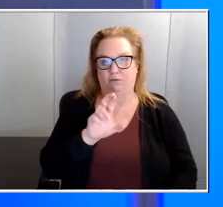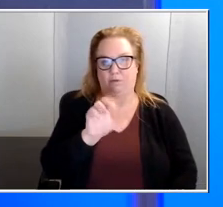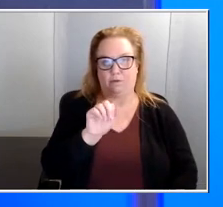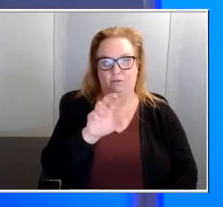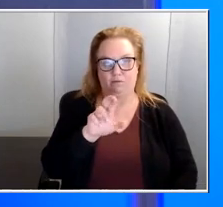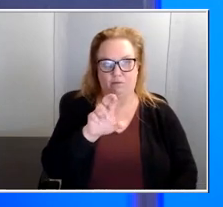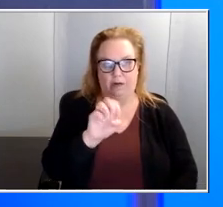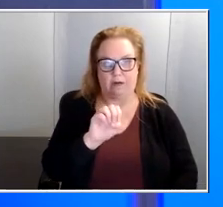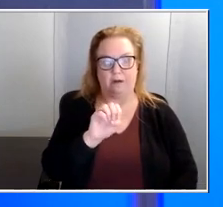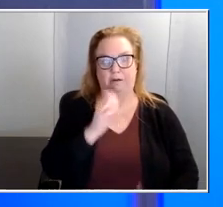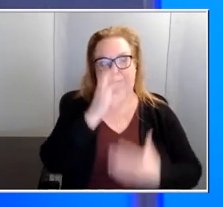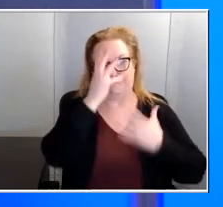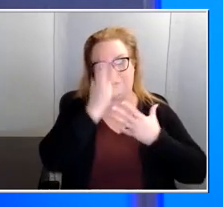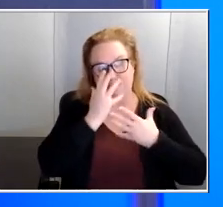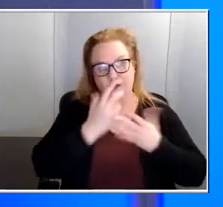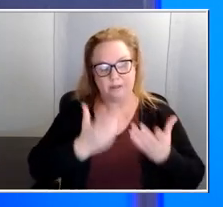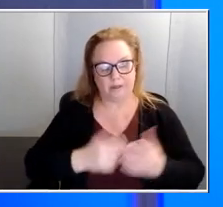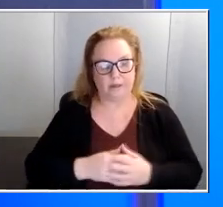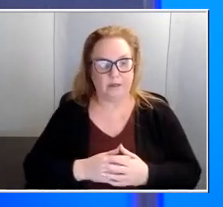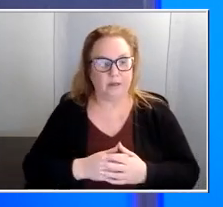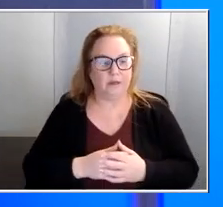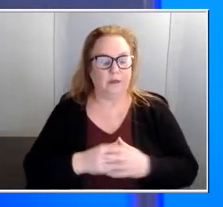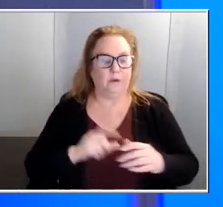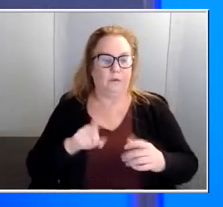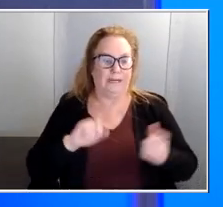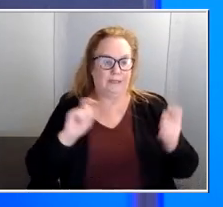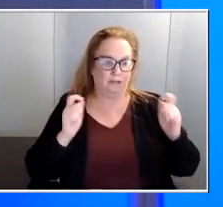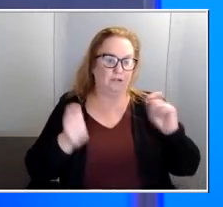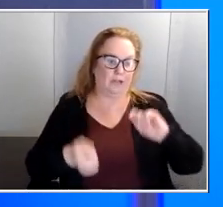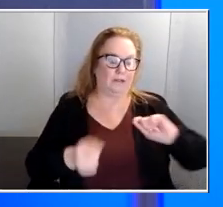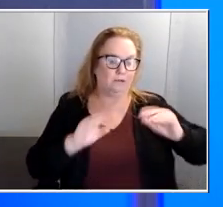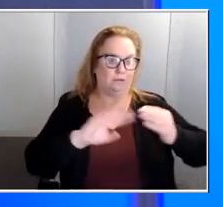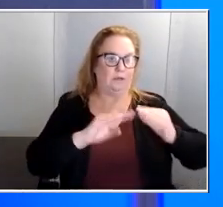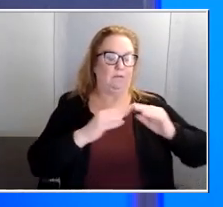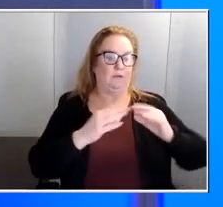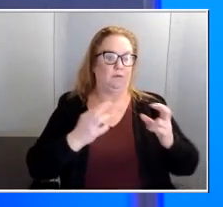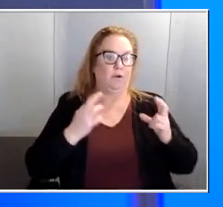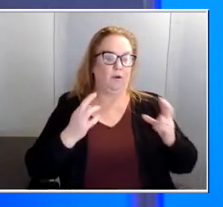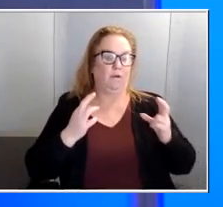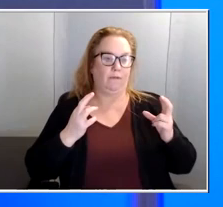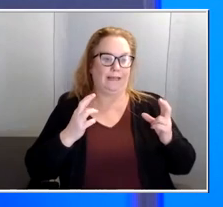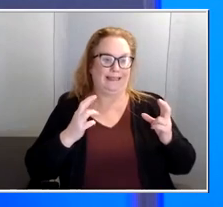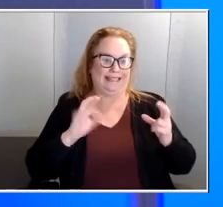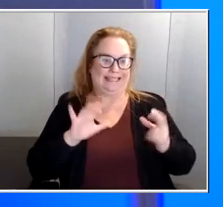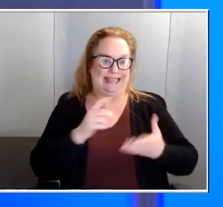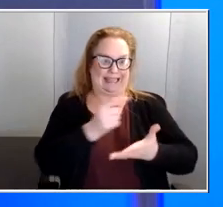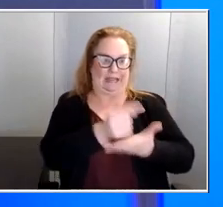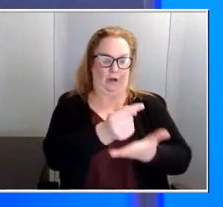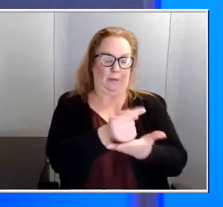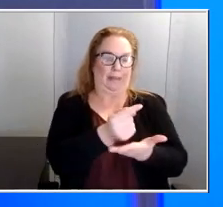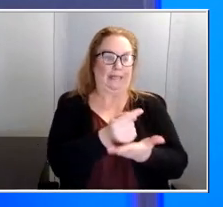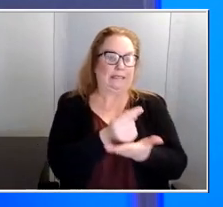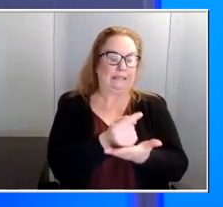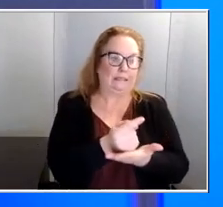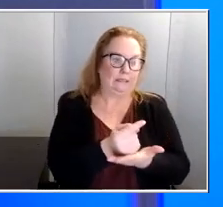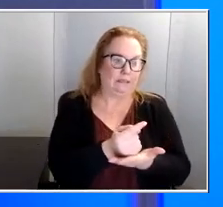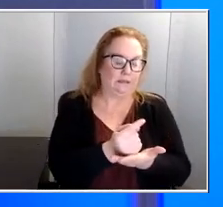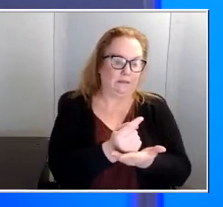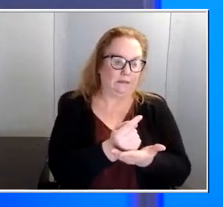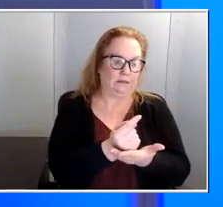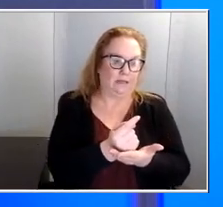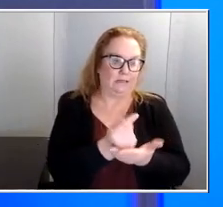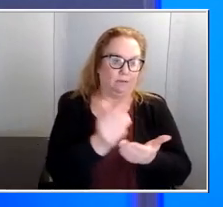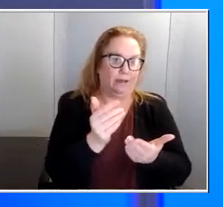between, unfortunately. So we need to change that dynamic, and we're hopeful that these immunotherapies, as I mentioned, as we move them up into the